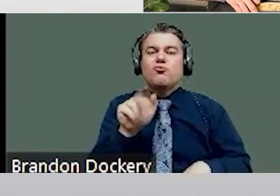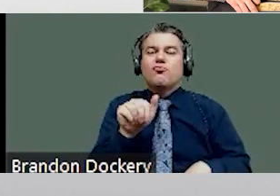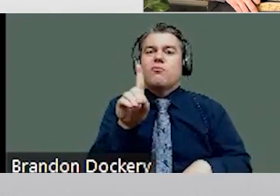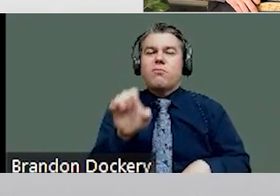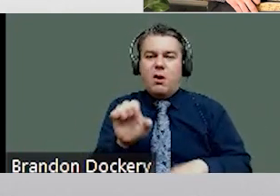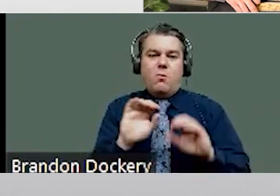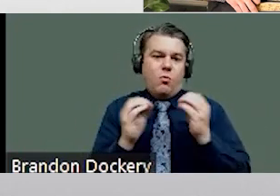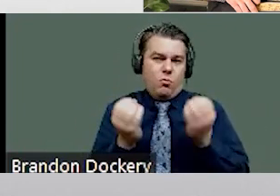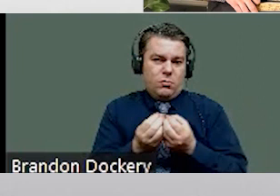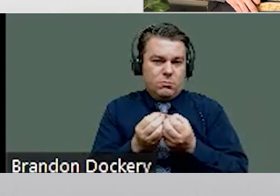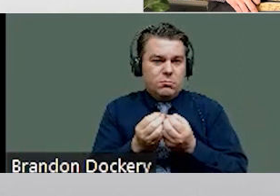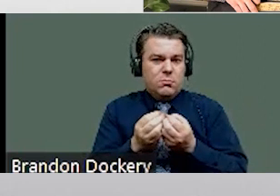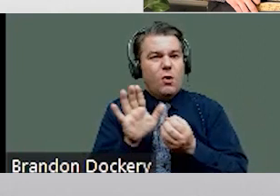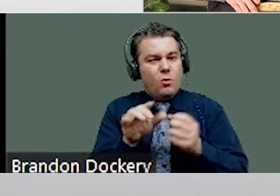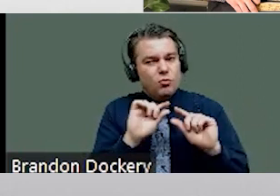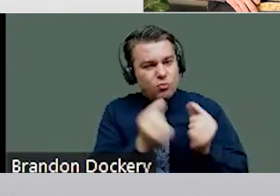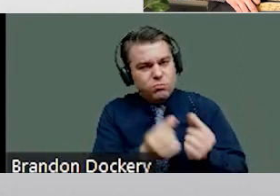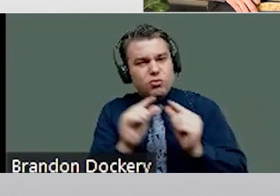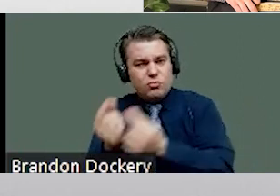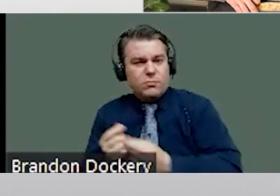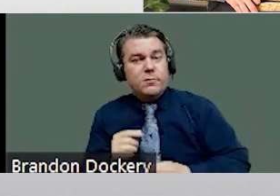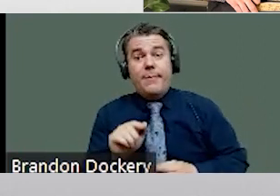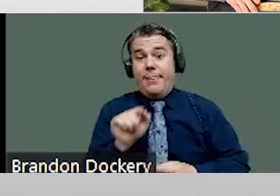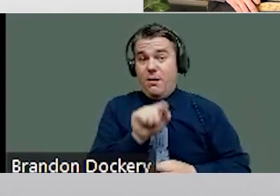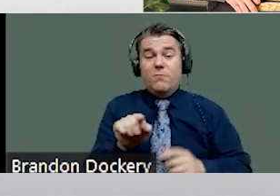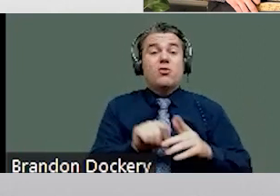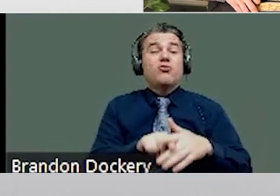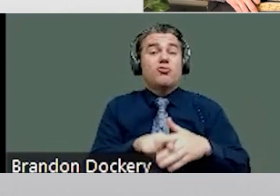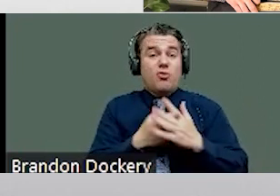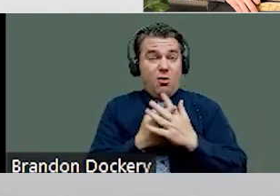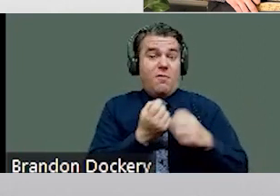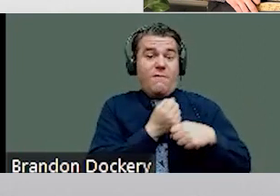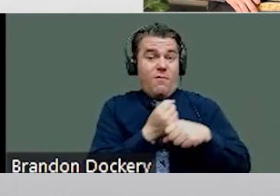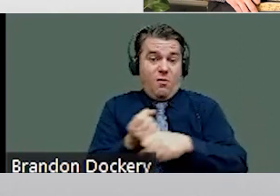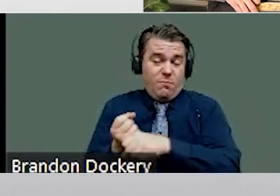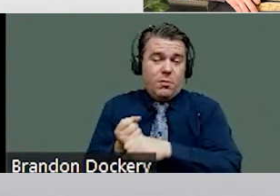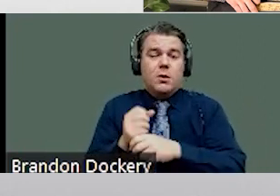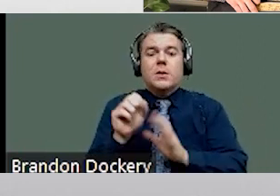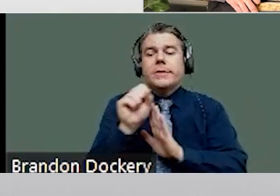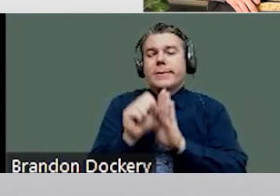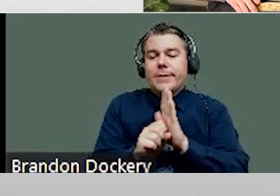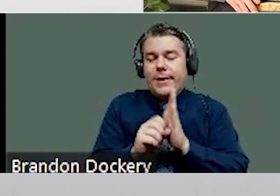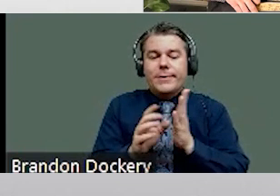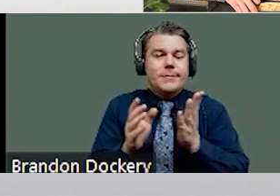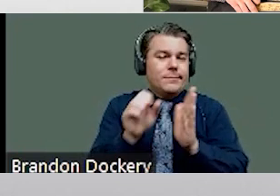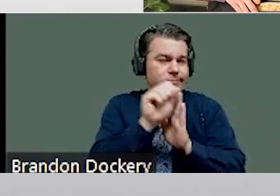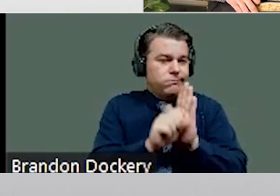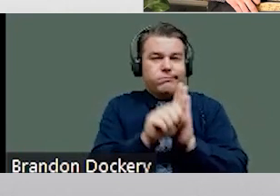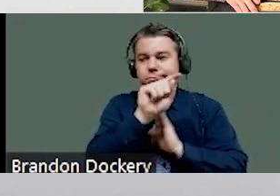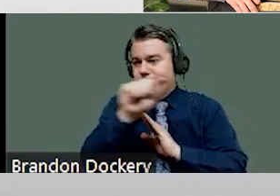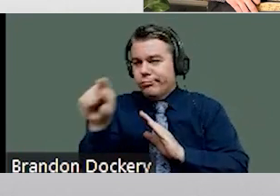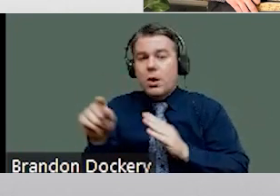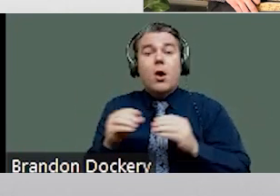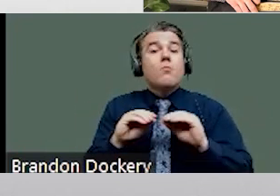trade organization side, the trade groups. Those start to form in states. Provider agencies get